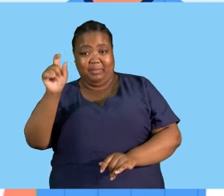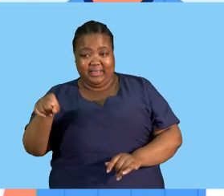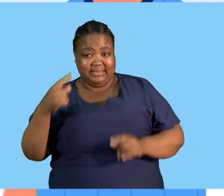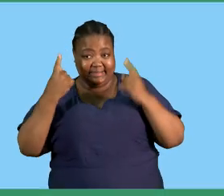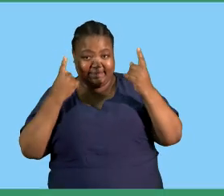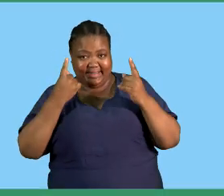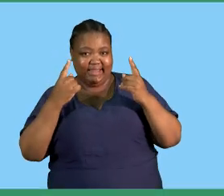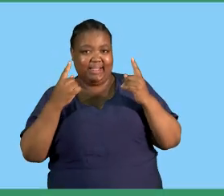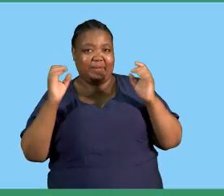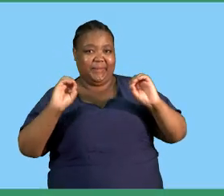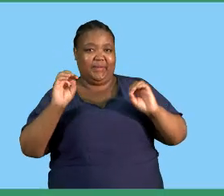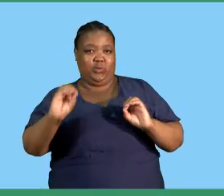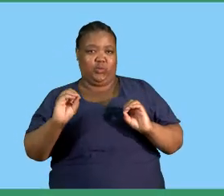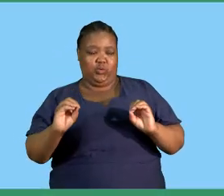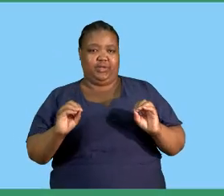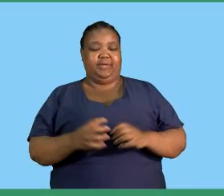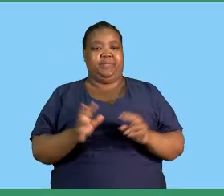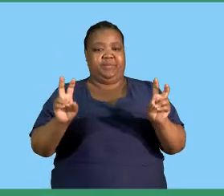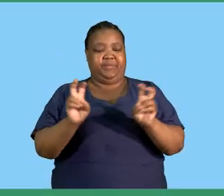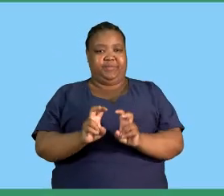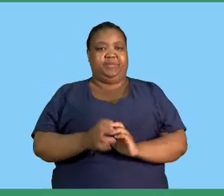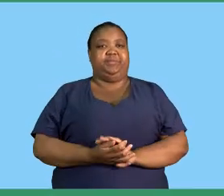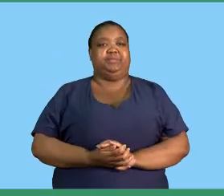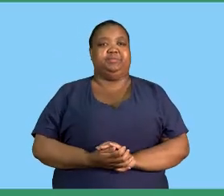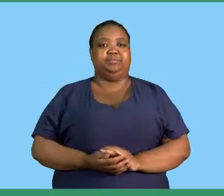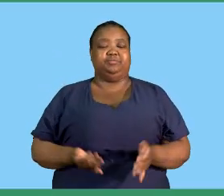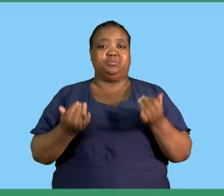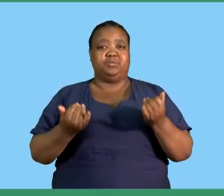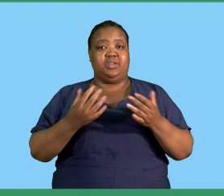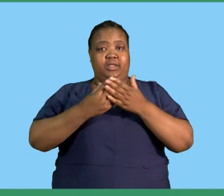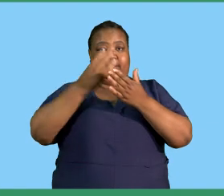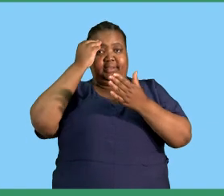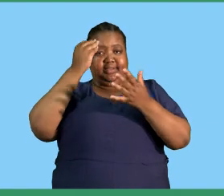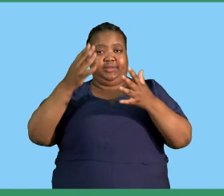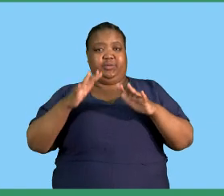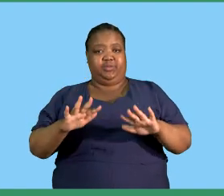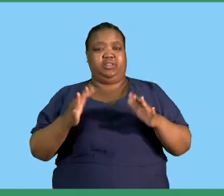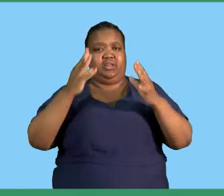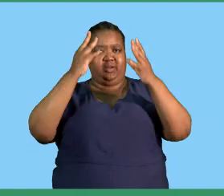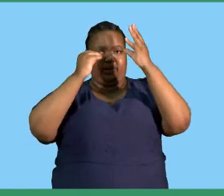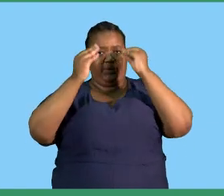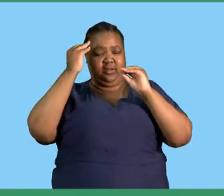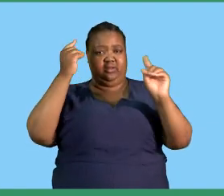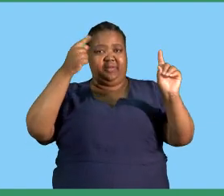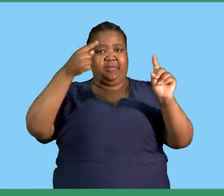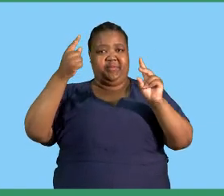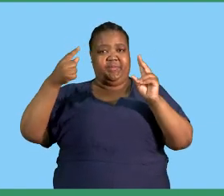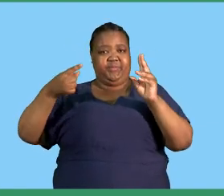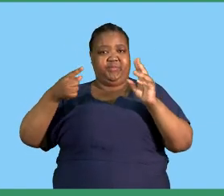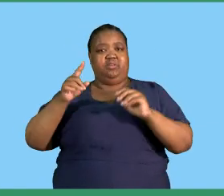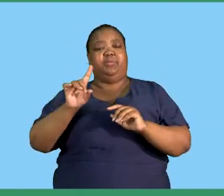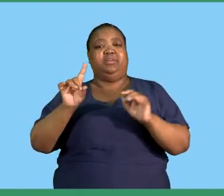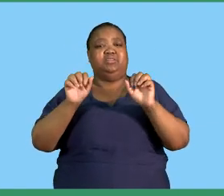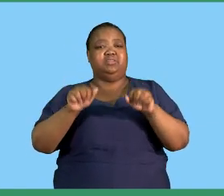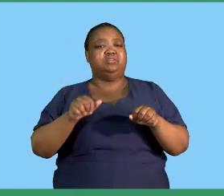our lesson for today. Right, by the end of this lesson, these are our lesson objectives. You should be able